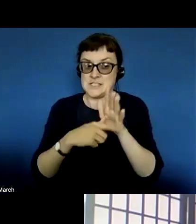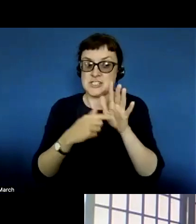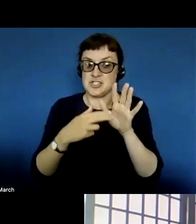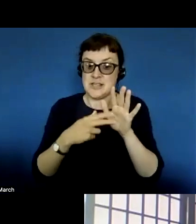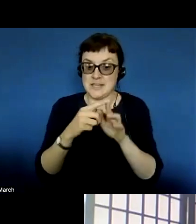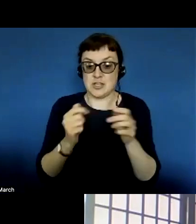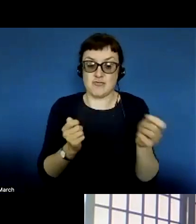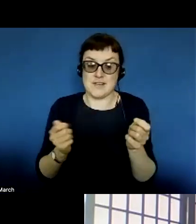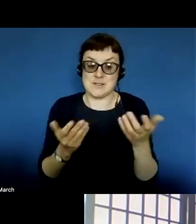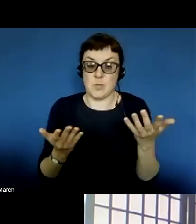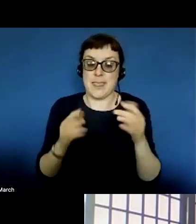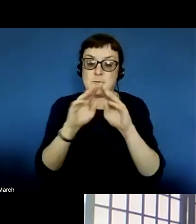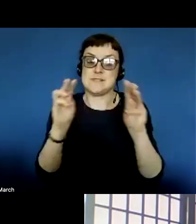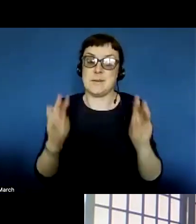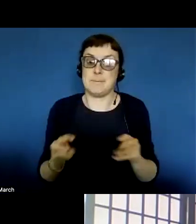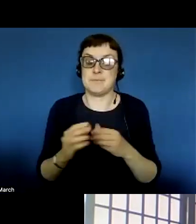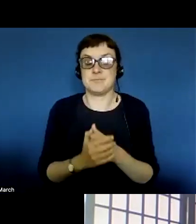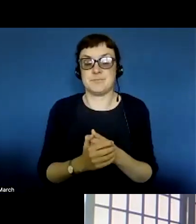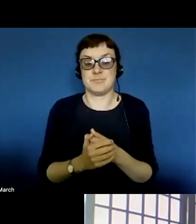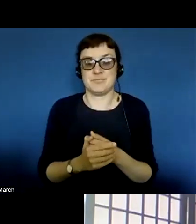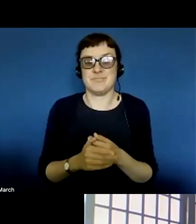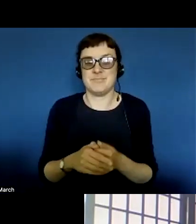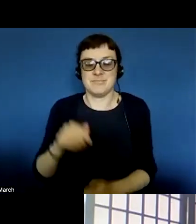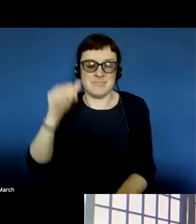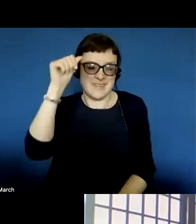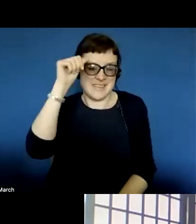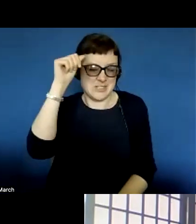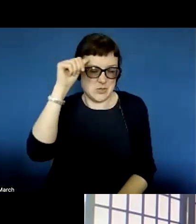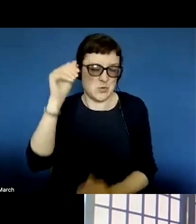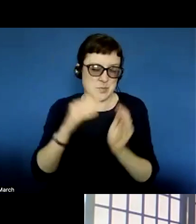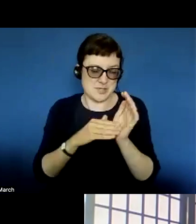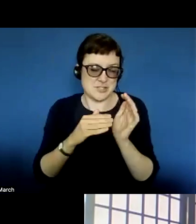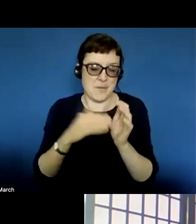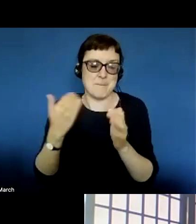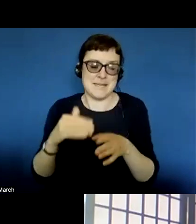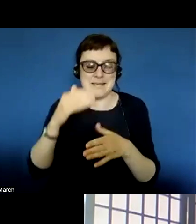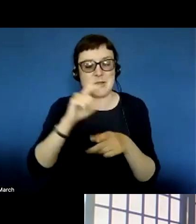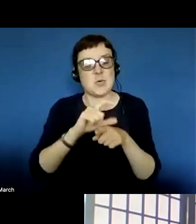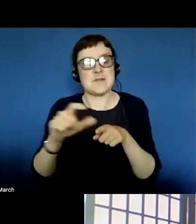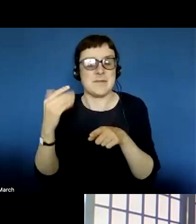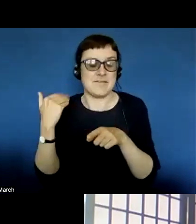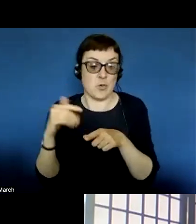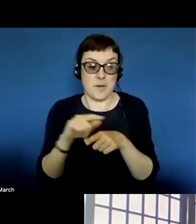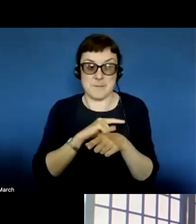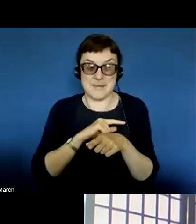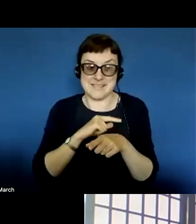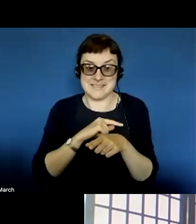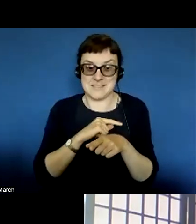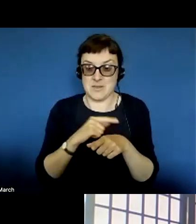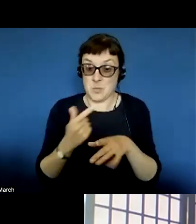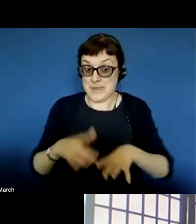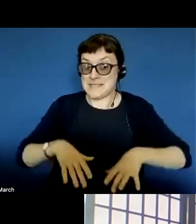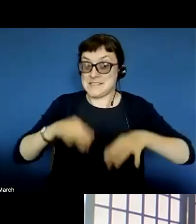museum. So, and we knew that Michelle had done the course previously, because we actually kicked off our sessions